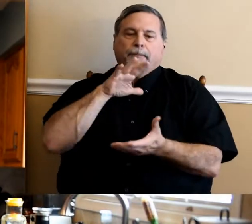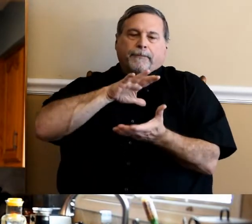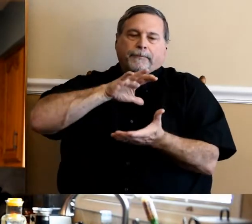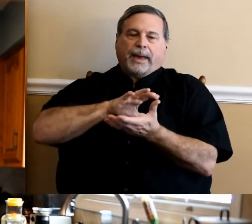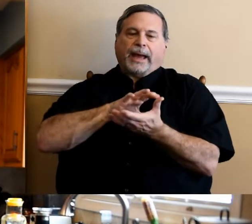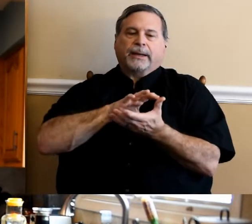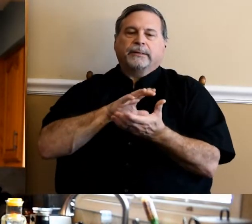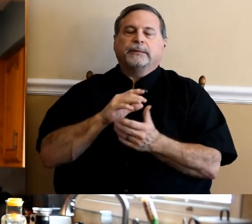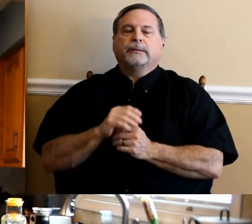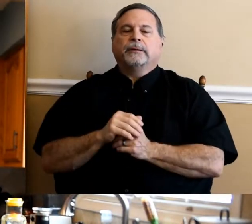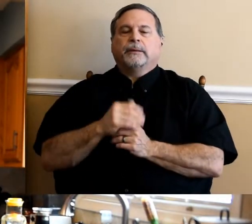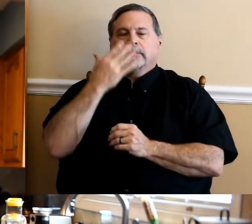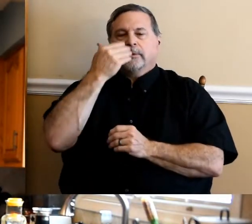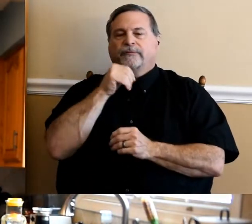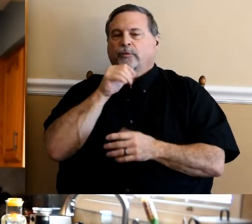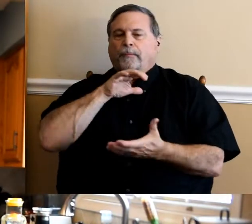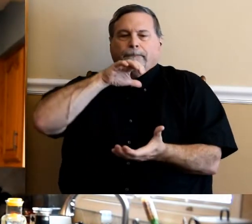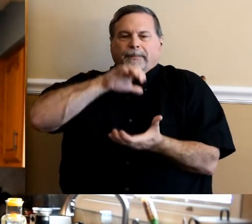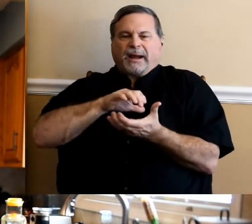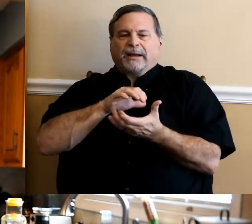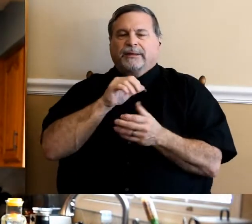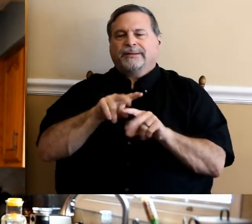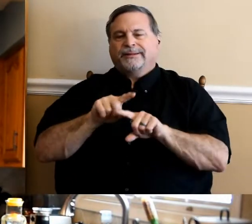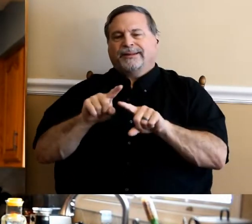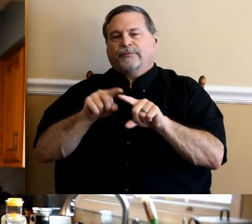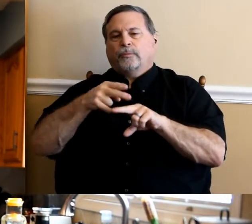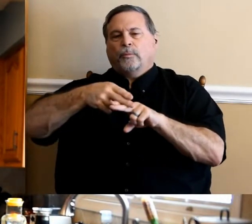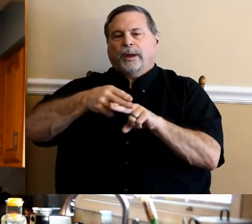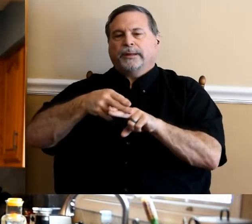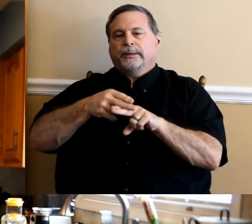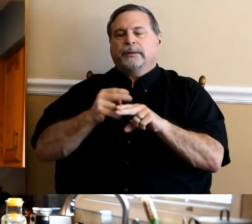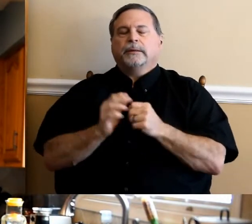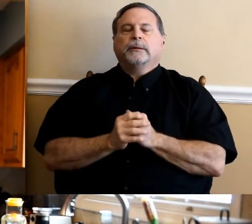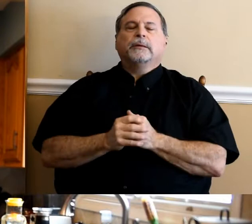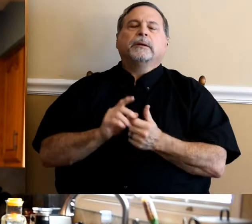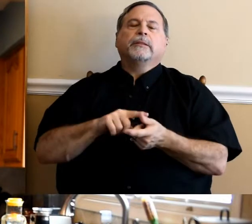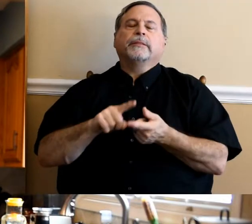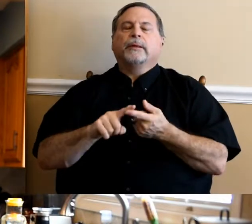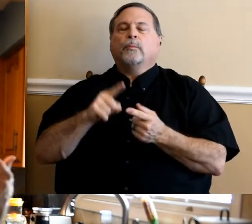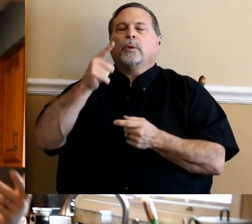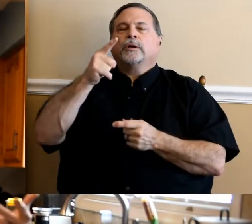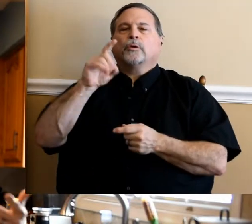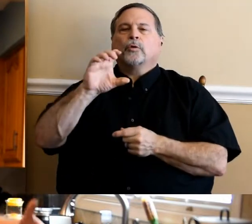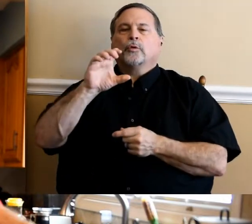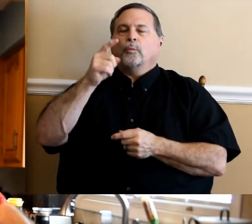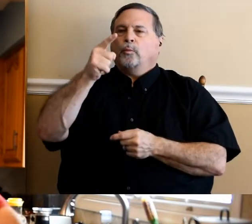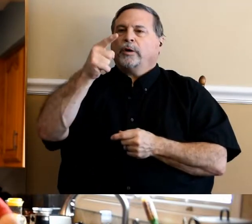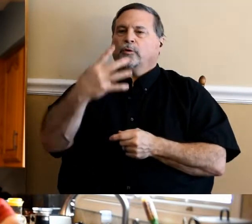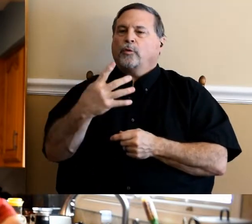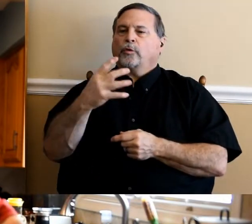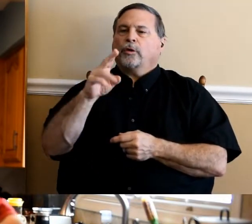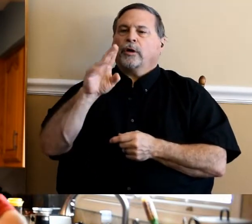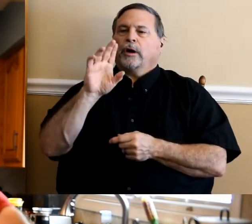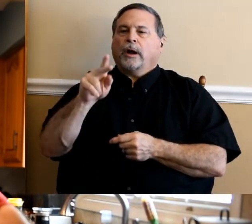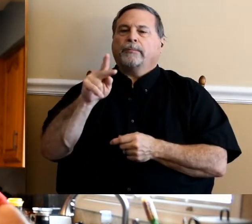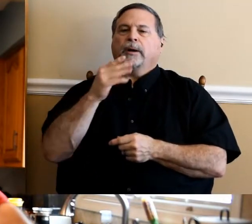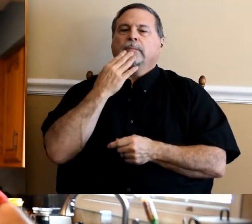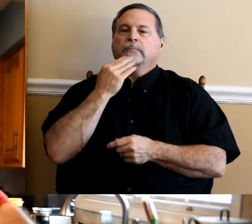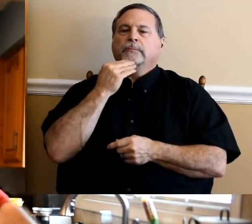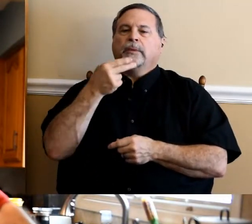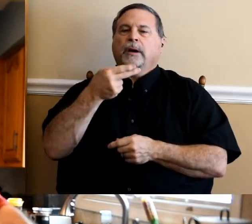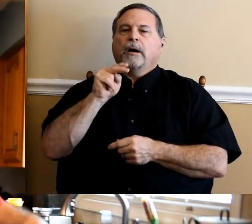sugar packed, okay? Because if you don't pack it, it's the difference in weight. We're going to take about a 1/4 cup of